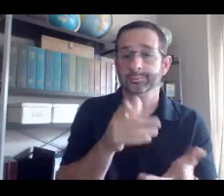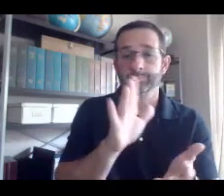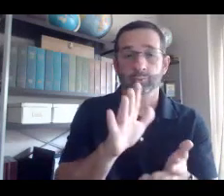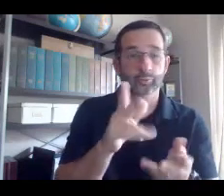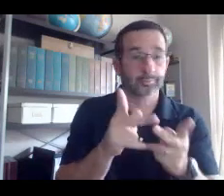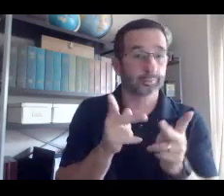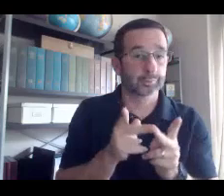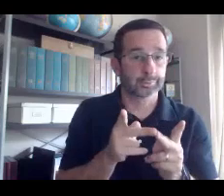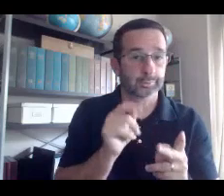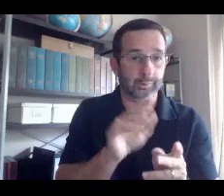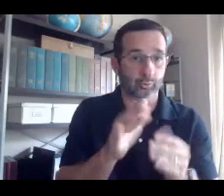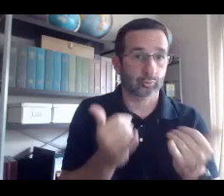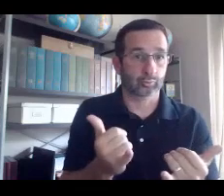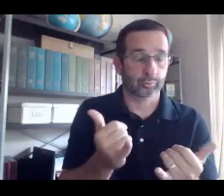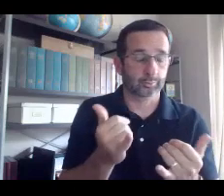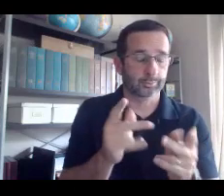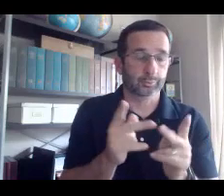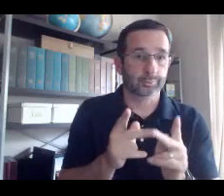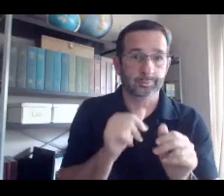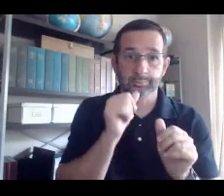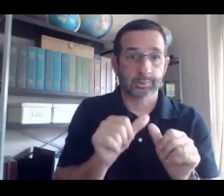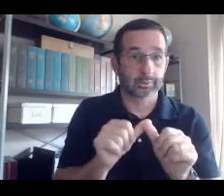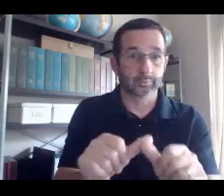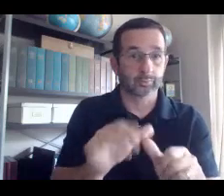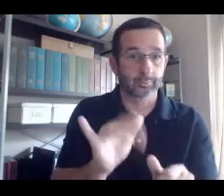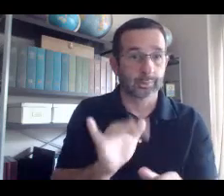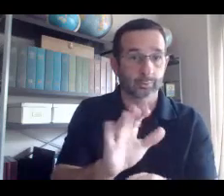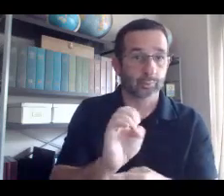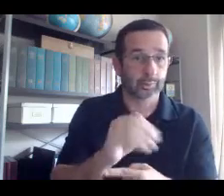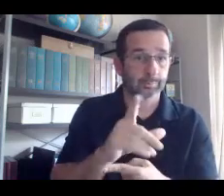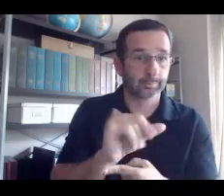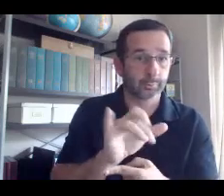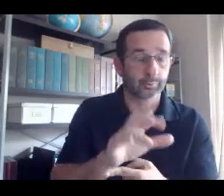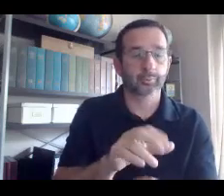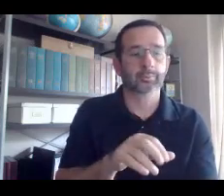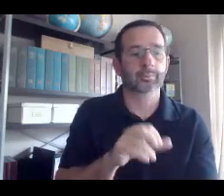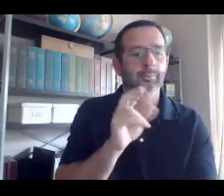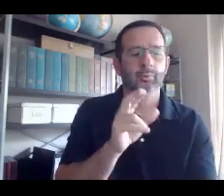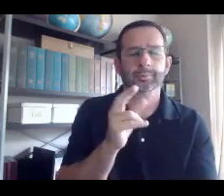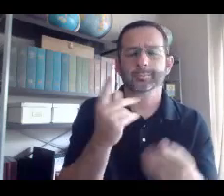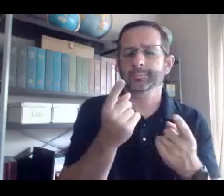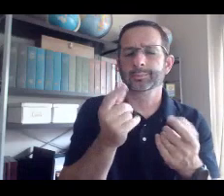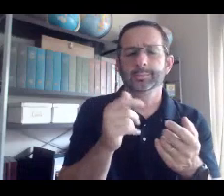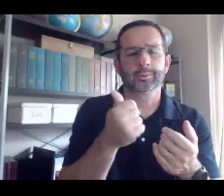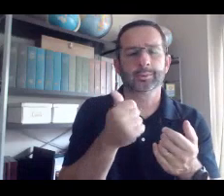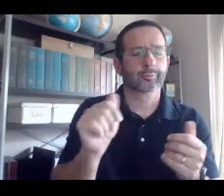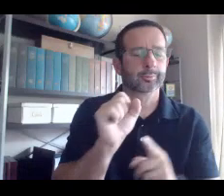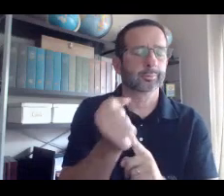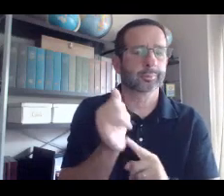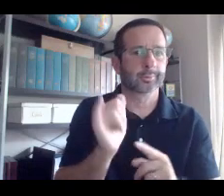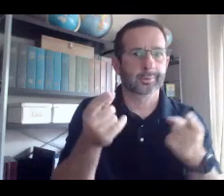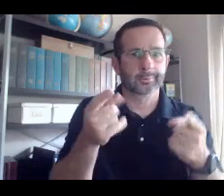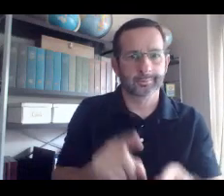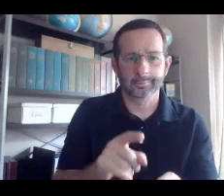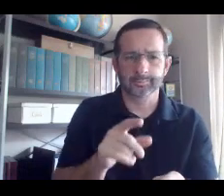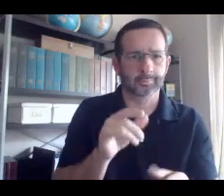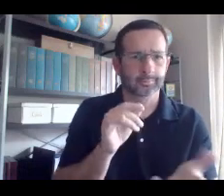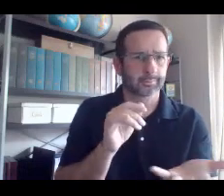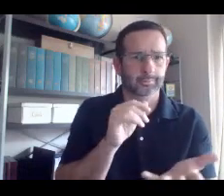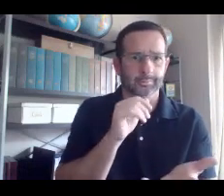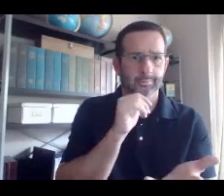lost research funding, or if your current position is not continuing by your employer,